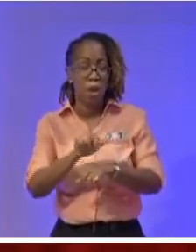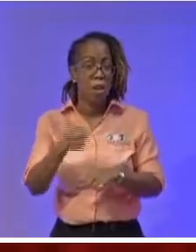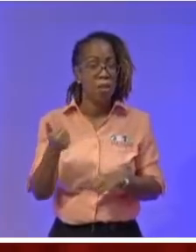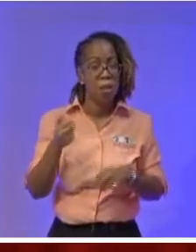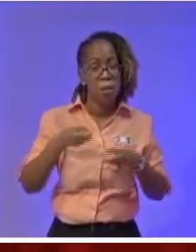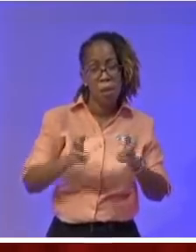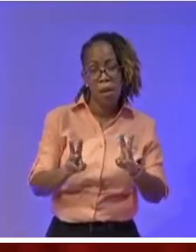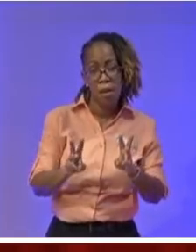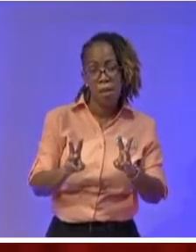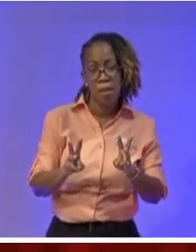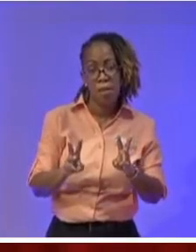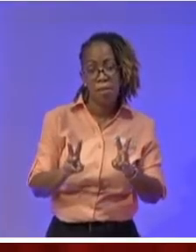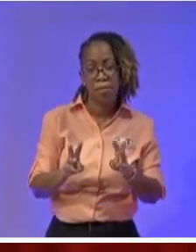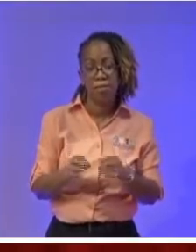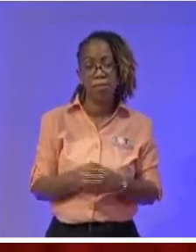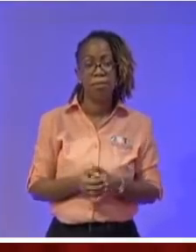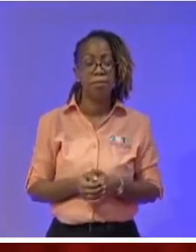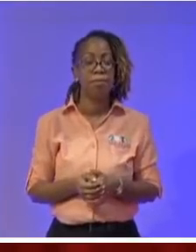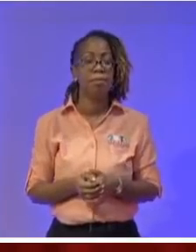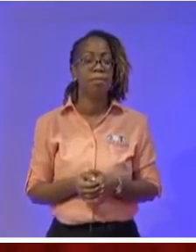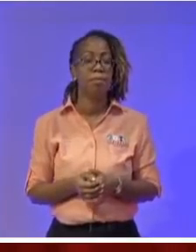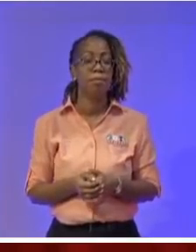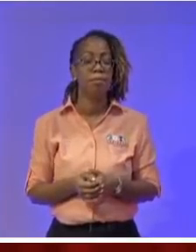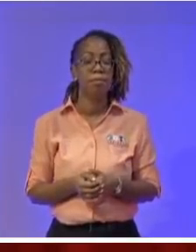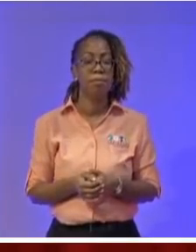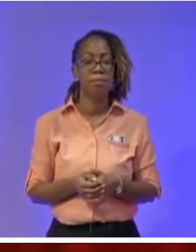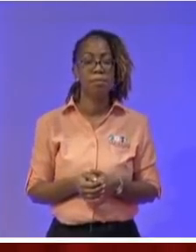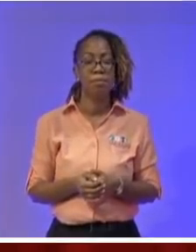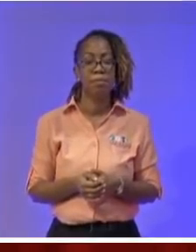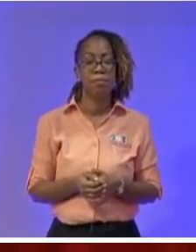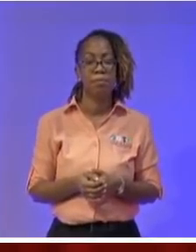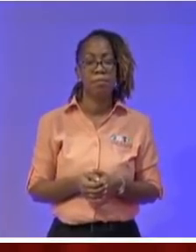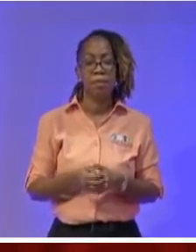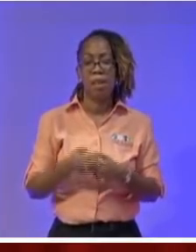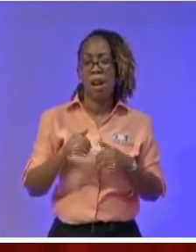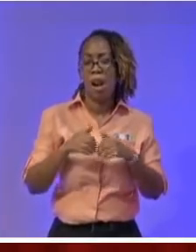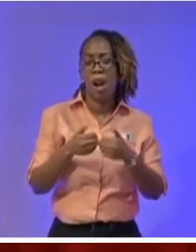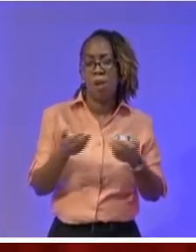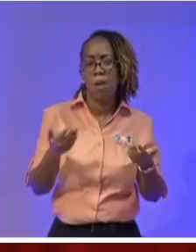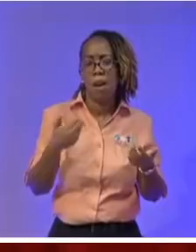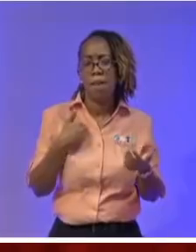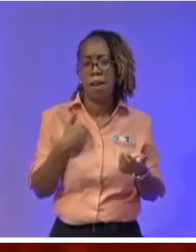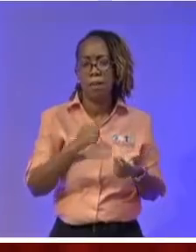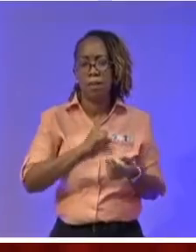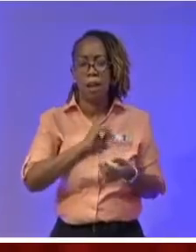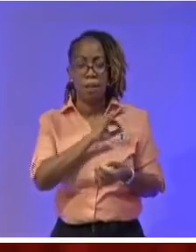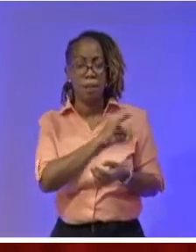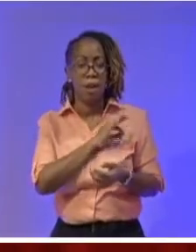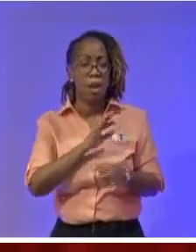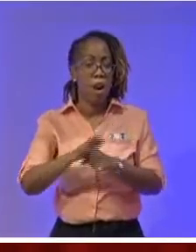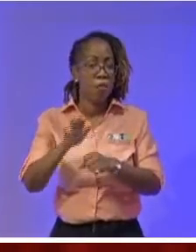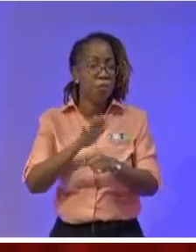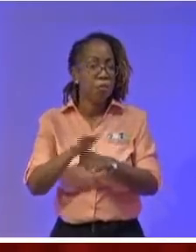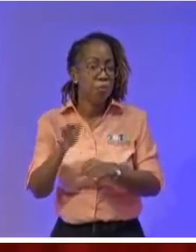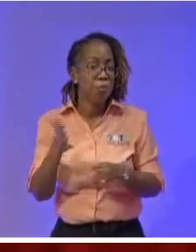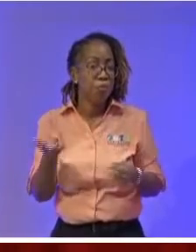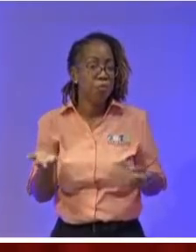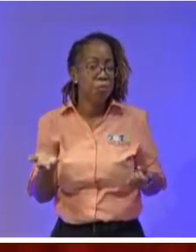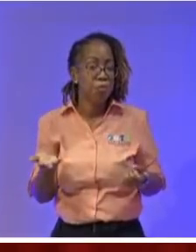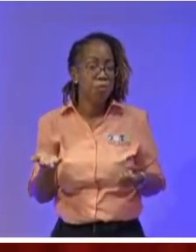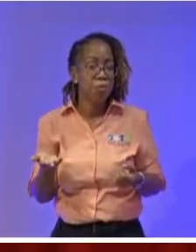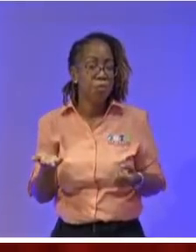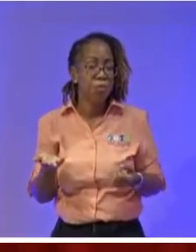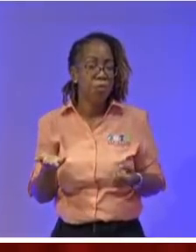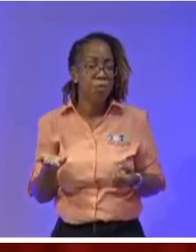had to use that process, what would it take, and do we have the necessary staffing and so on to do that? So that's my first